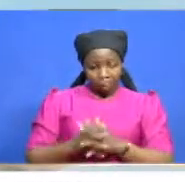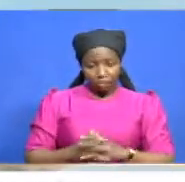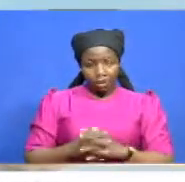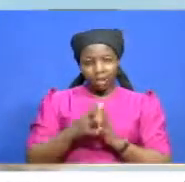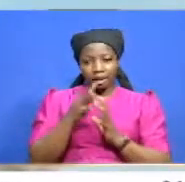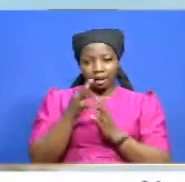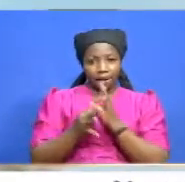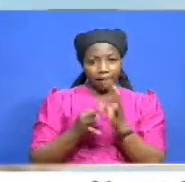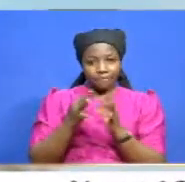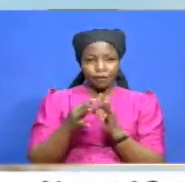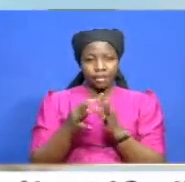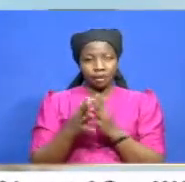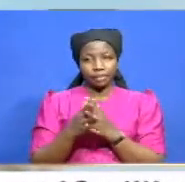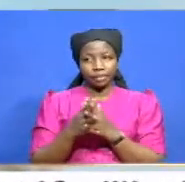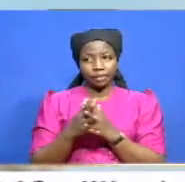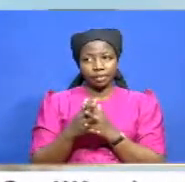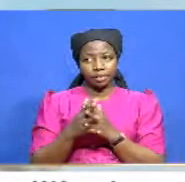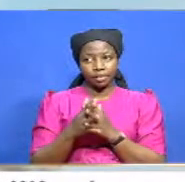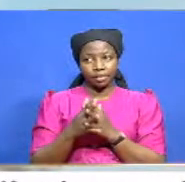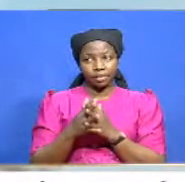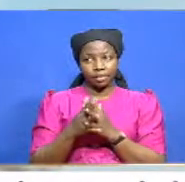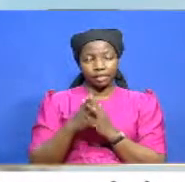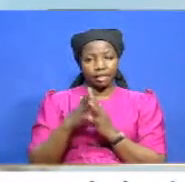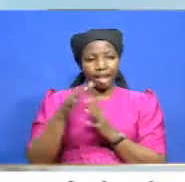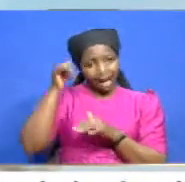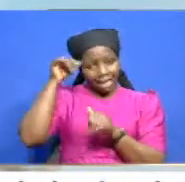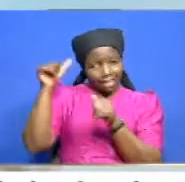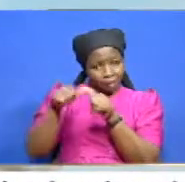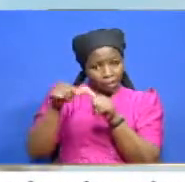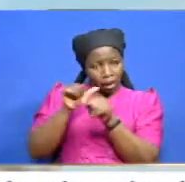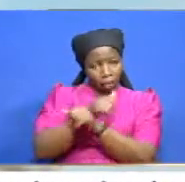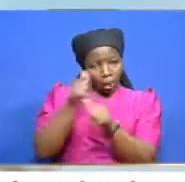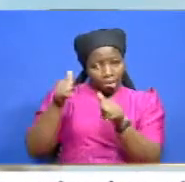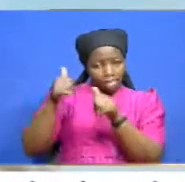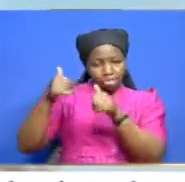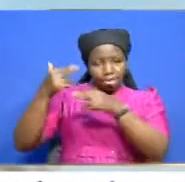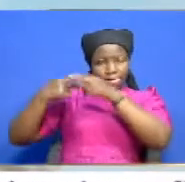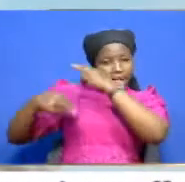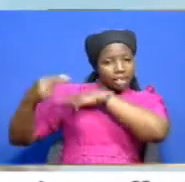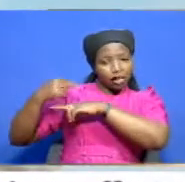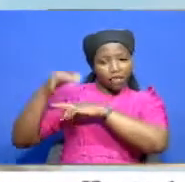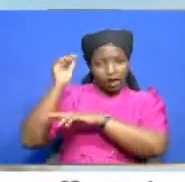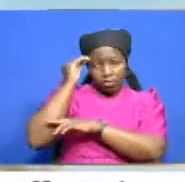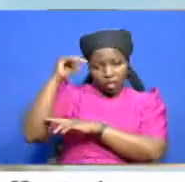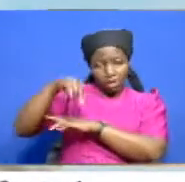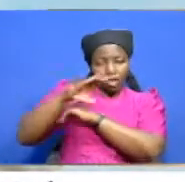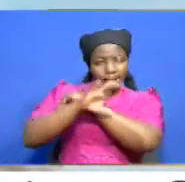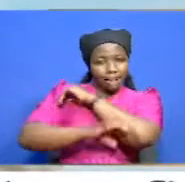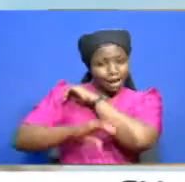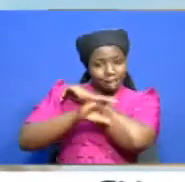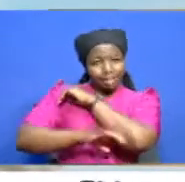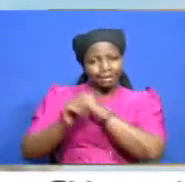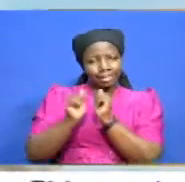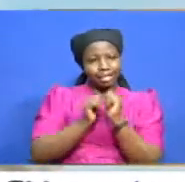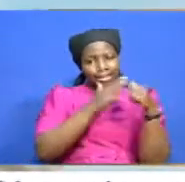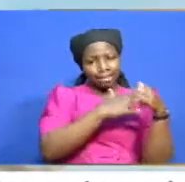If my memory serves me right in the history of education in this country, in